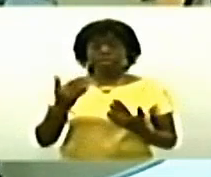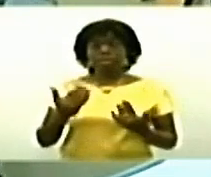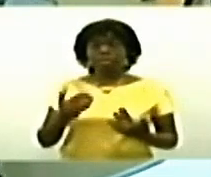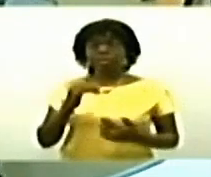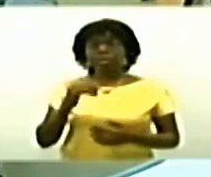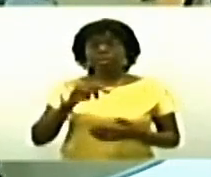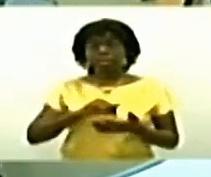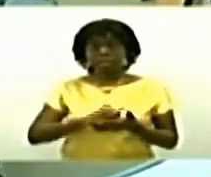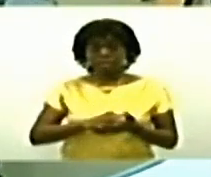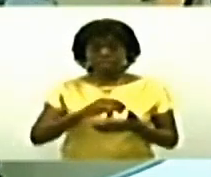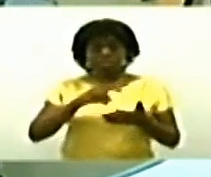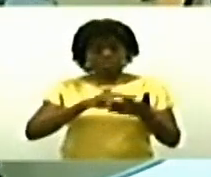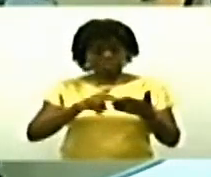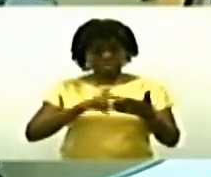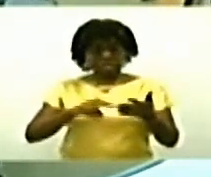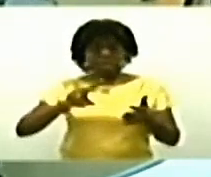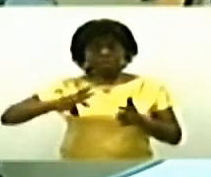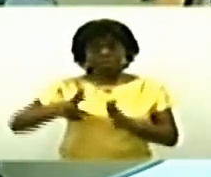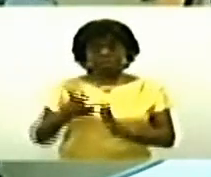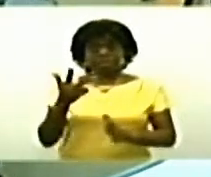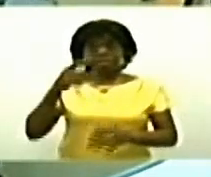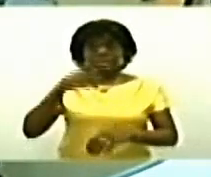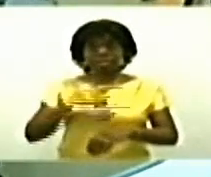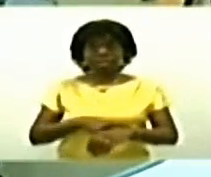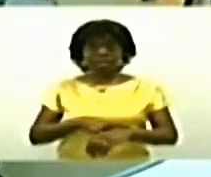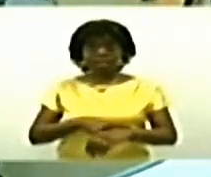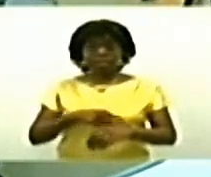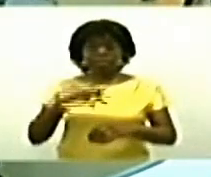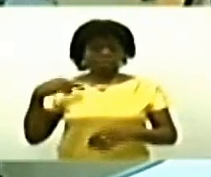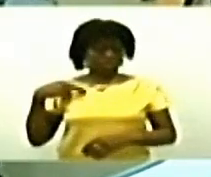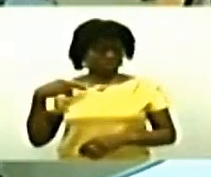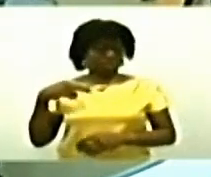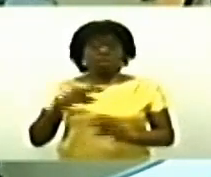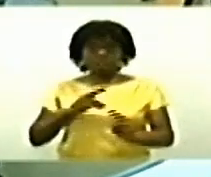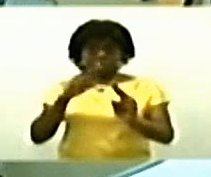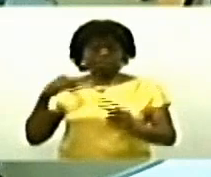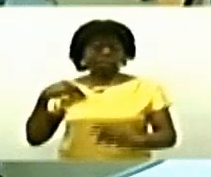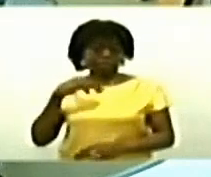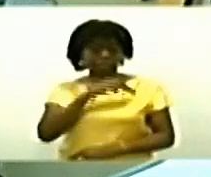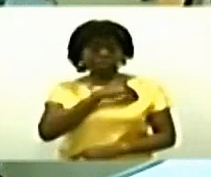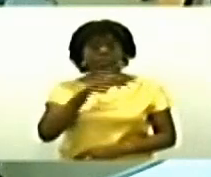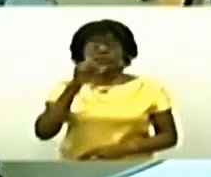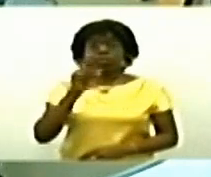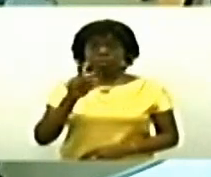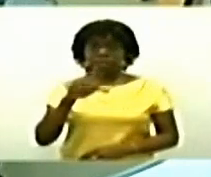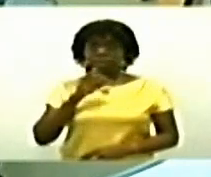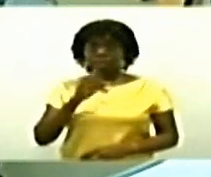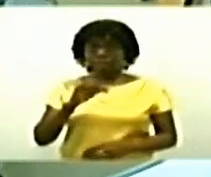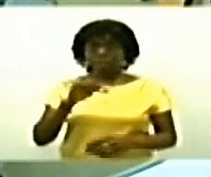bill be read a third time. Honourable members, the question is that the bill be read